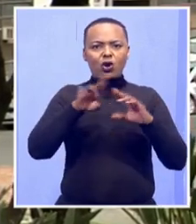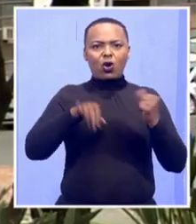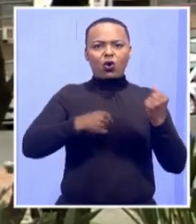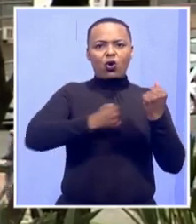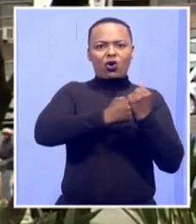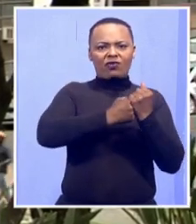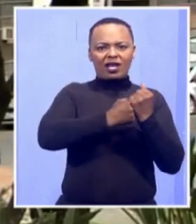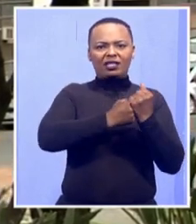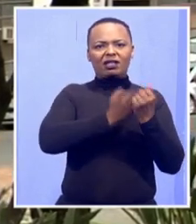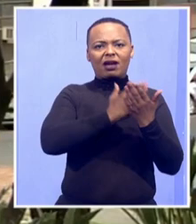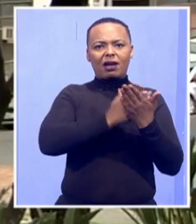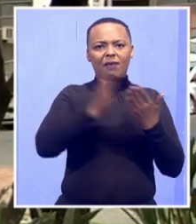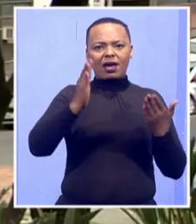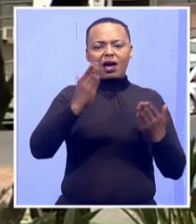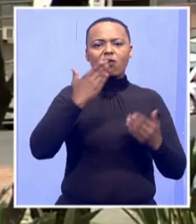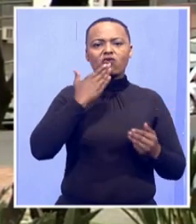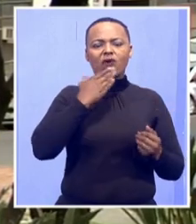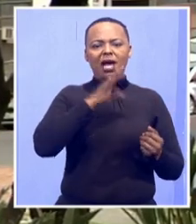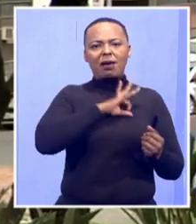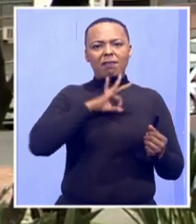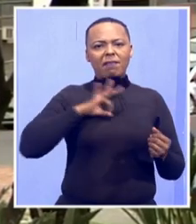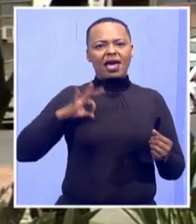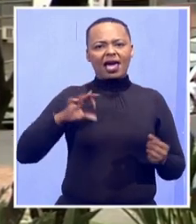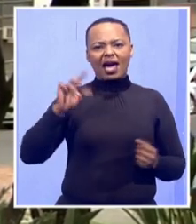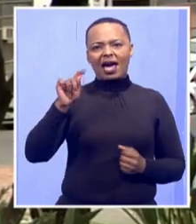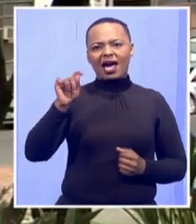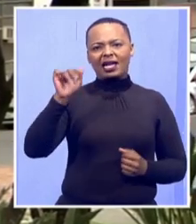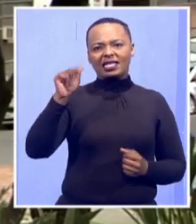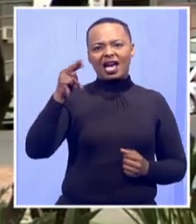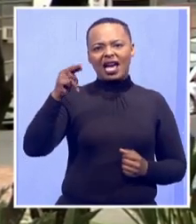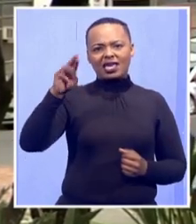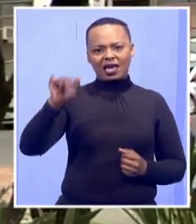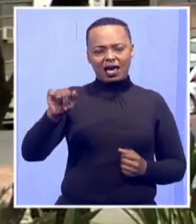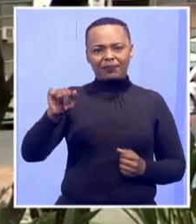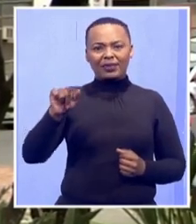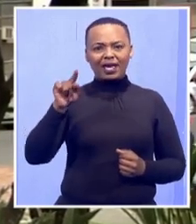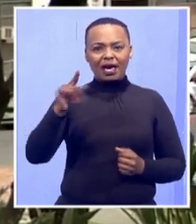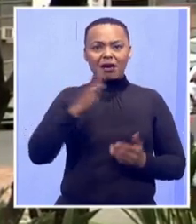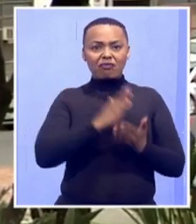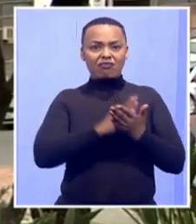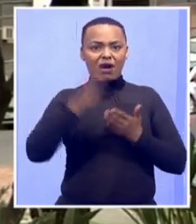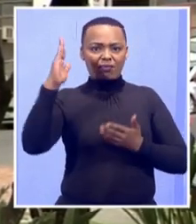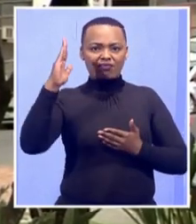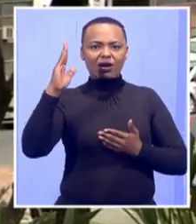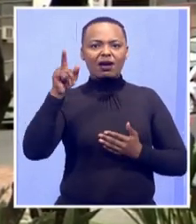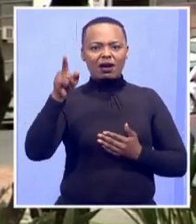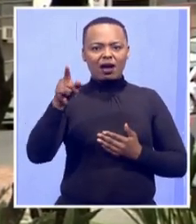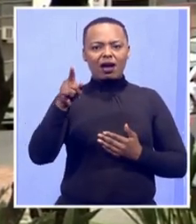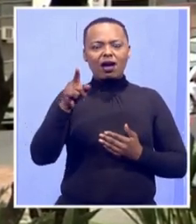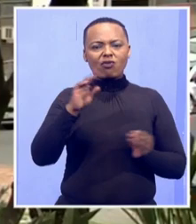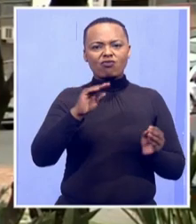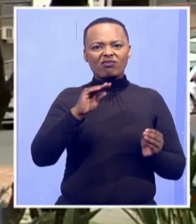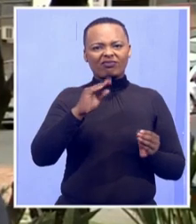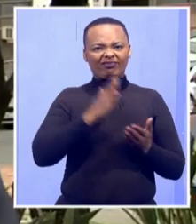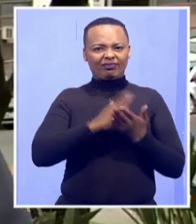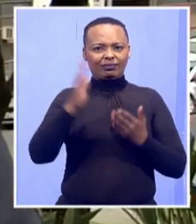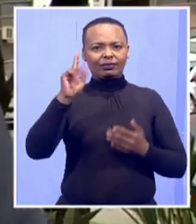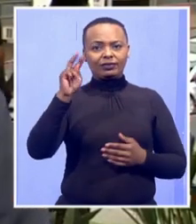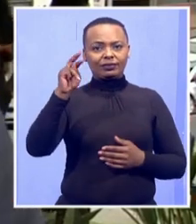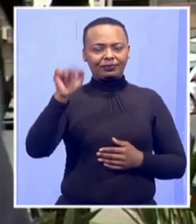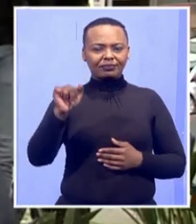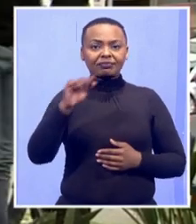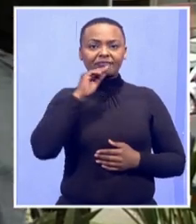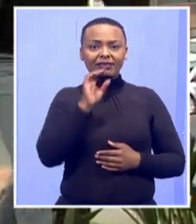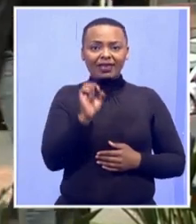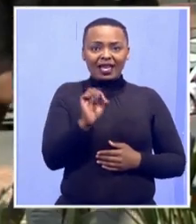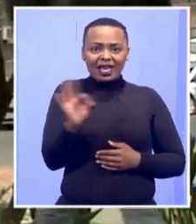Mayor Tanya Campbell, that they did, the parties that removed Mayor Tanya Campbell did have the numbers. It would effectively mean that the EFF would